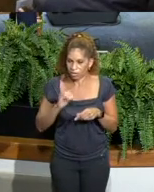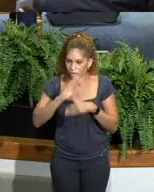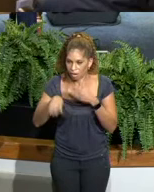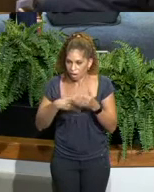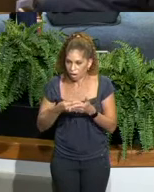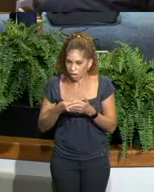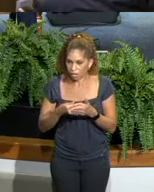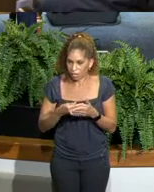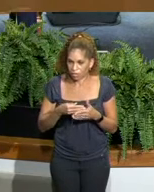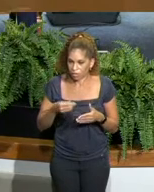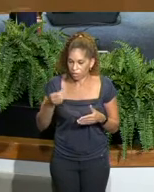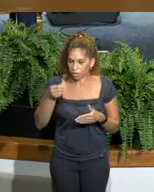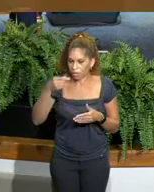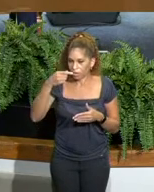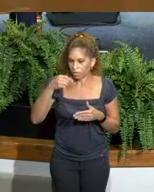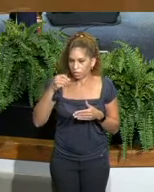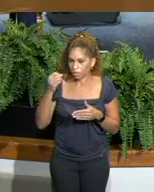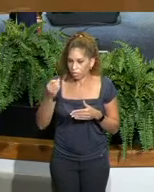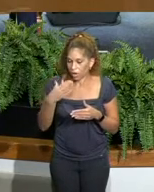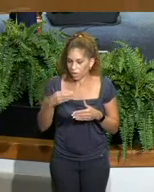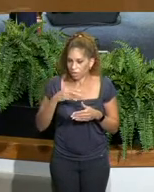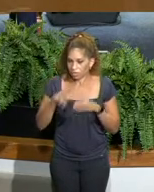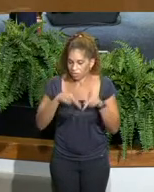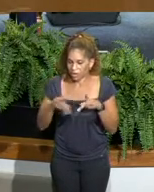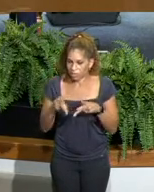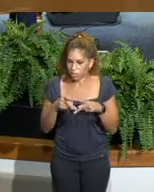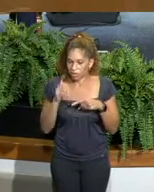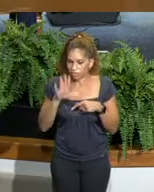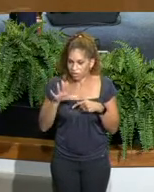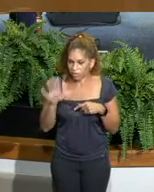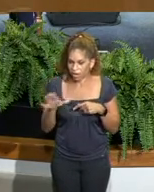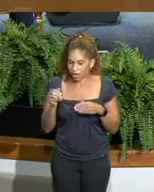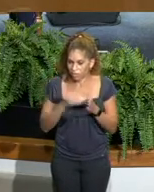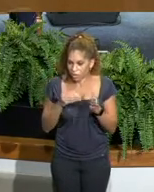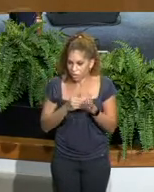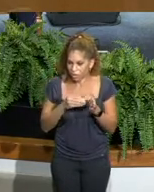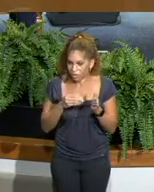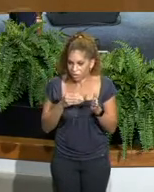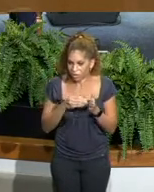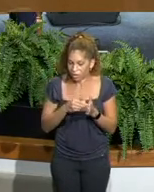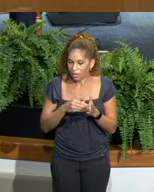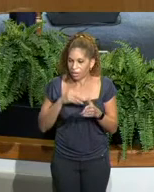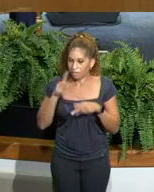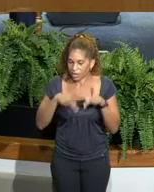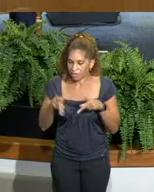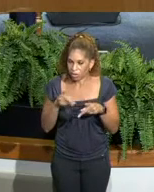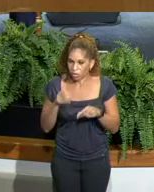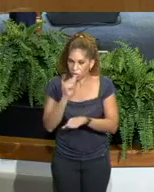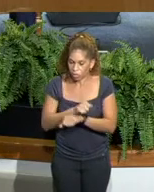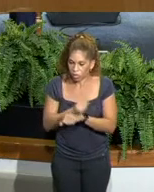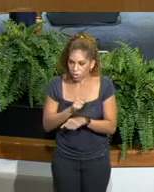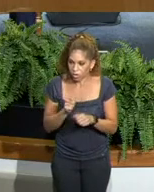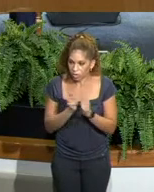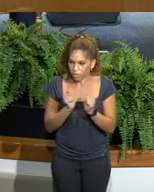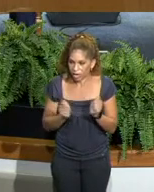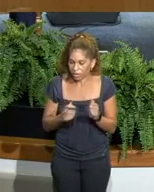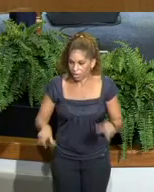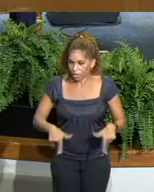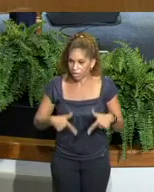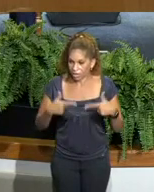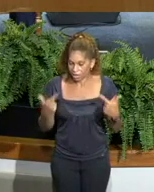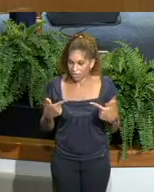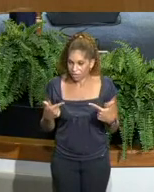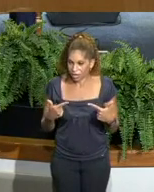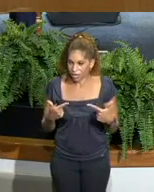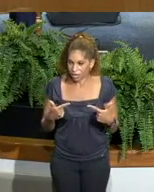66 million people. Right now in this country, 55 million people work without a living wage. They